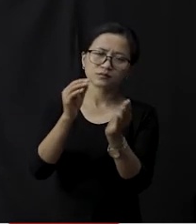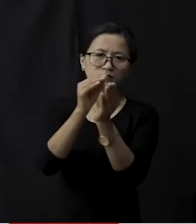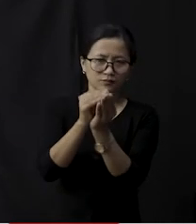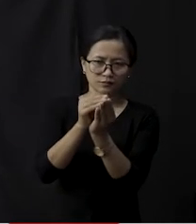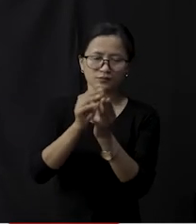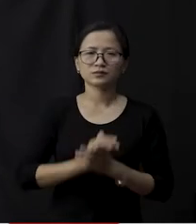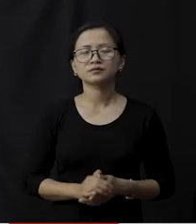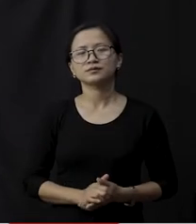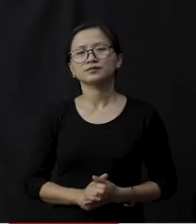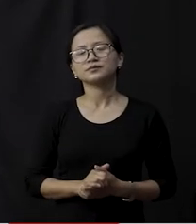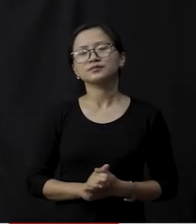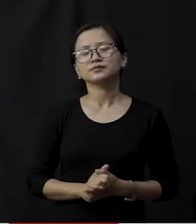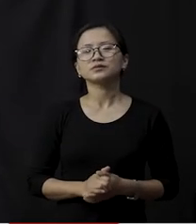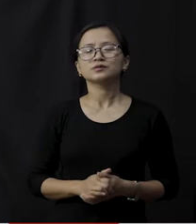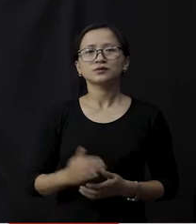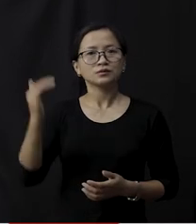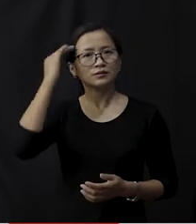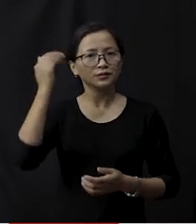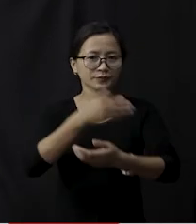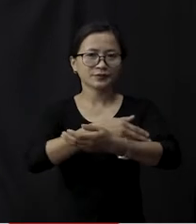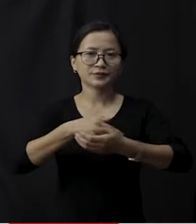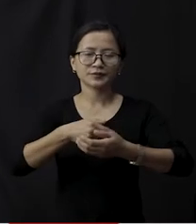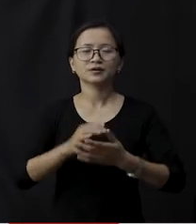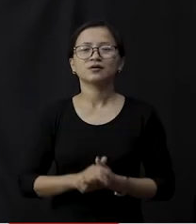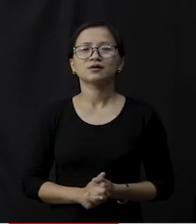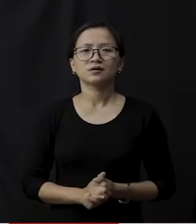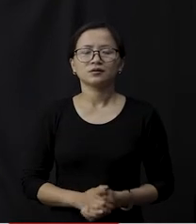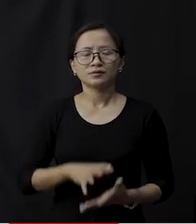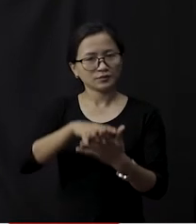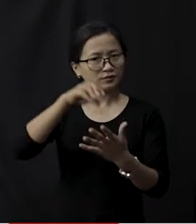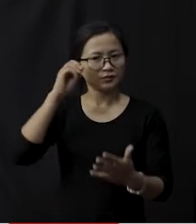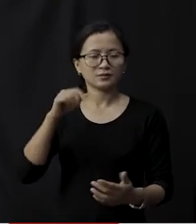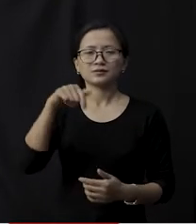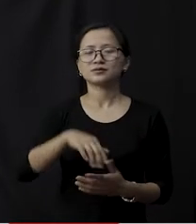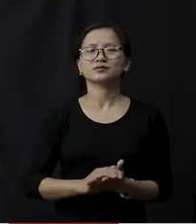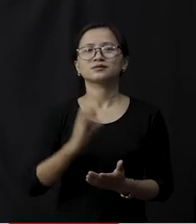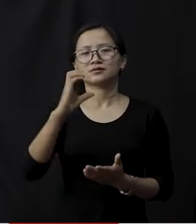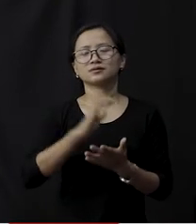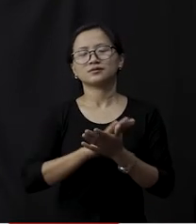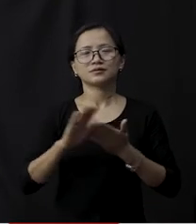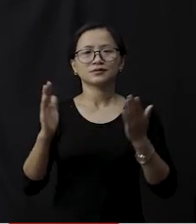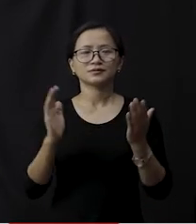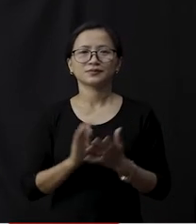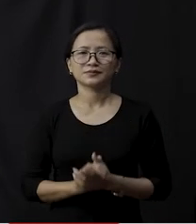size, right? So do you know their names? We will learn in this chapter.